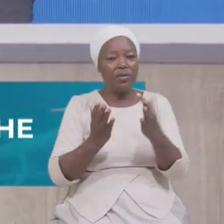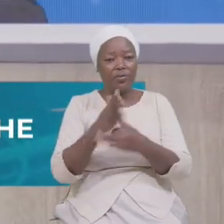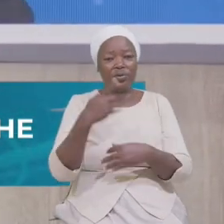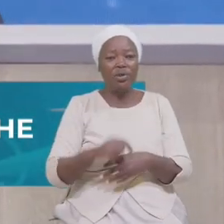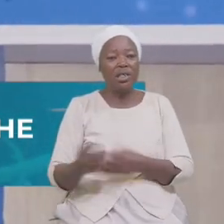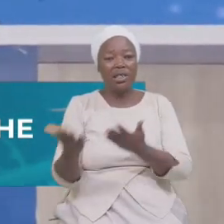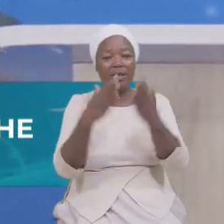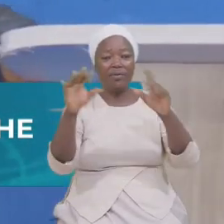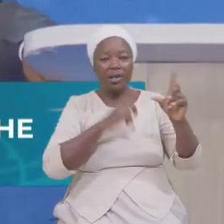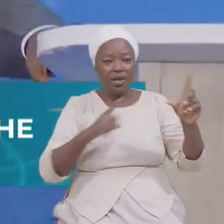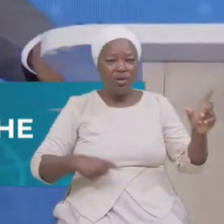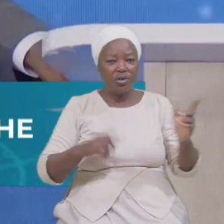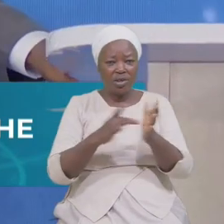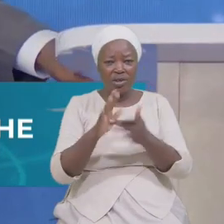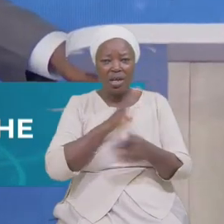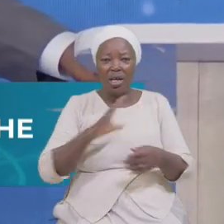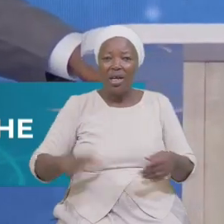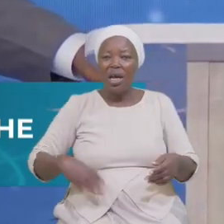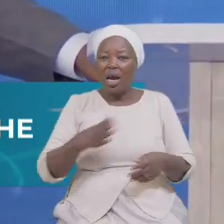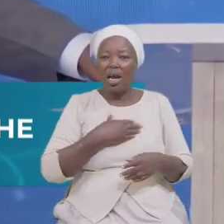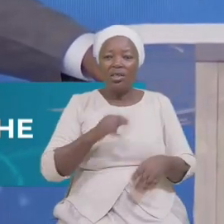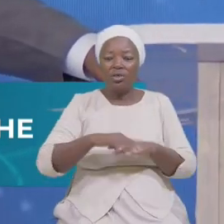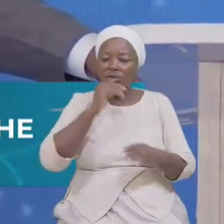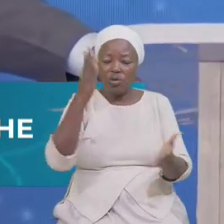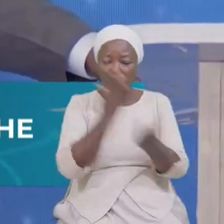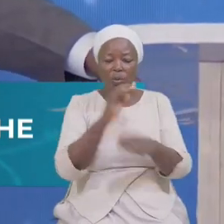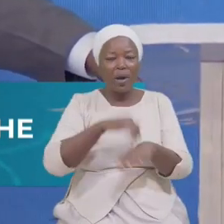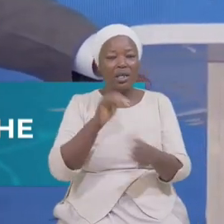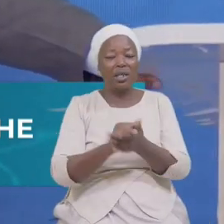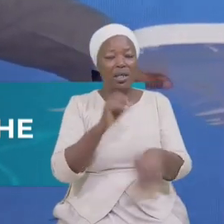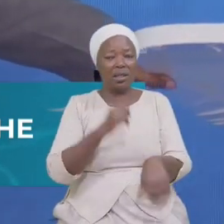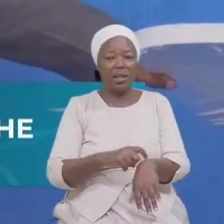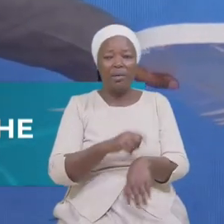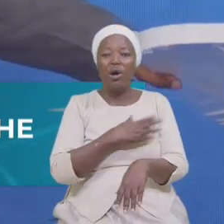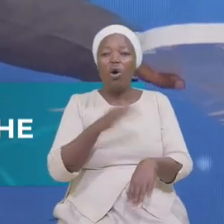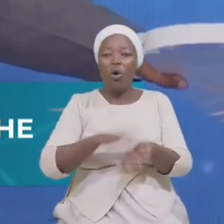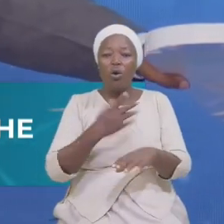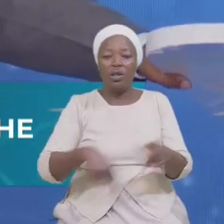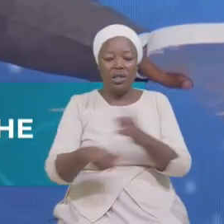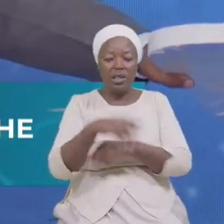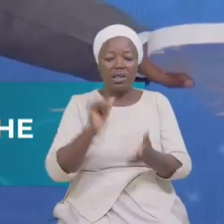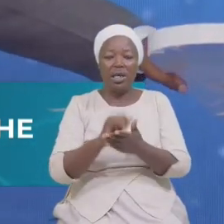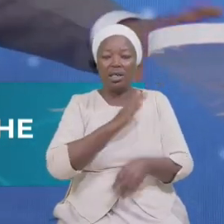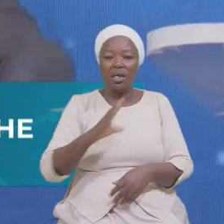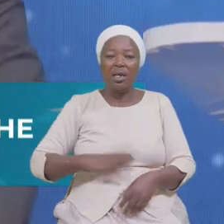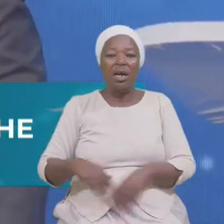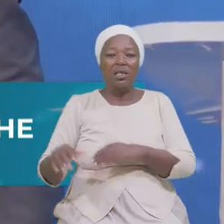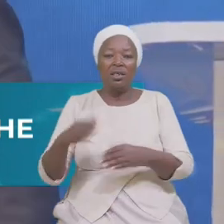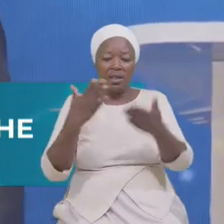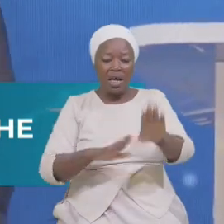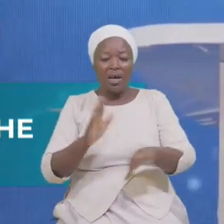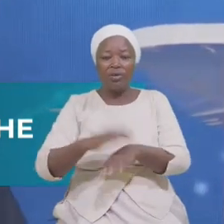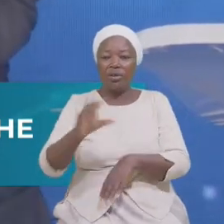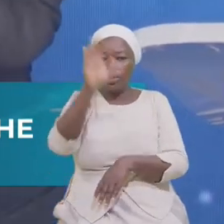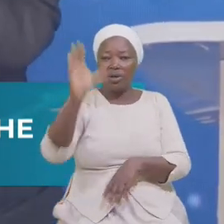Lord Jesus Christ. And he didn't stop at that time. On the day that Christ died on the cross, it goes